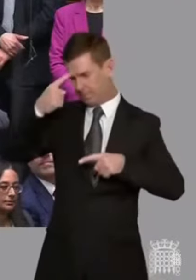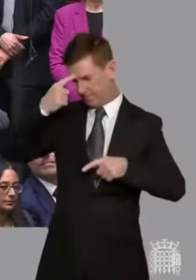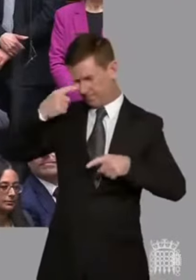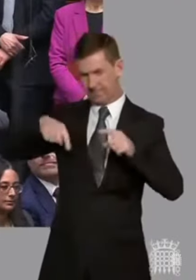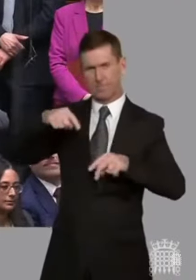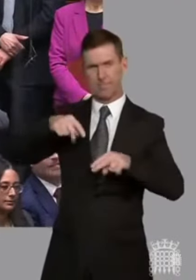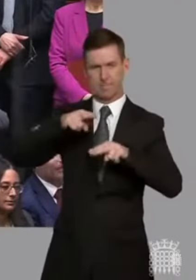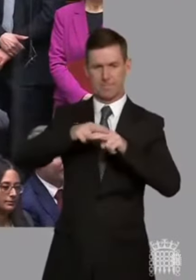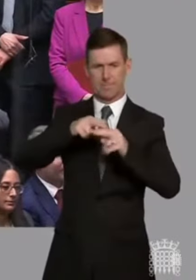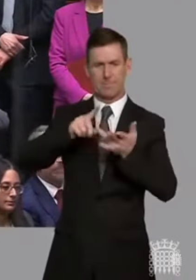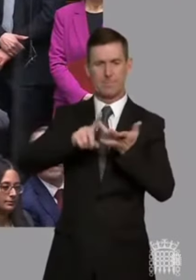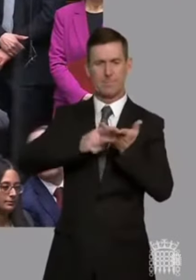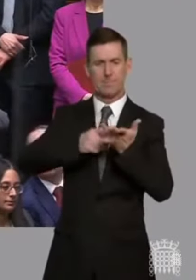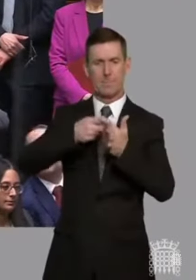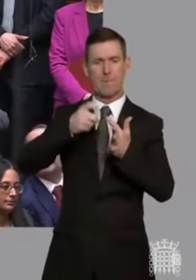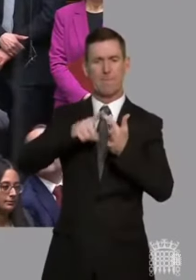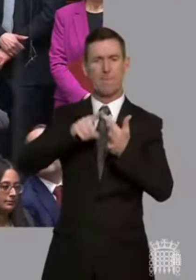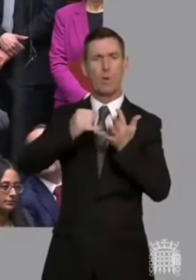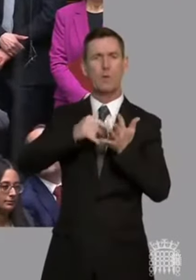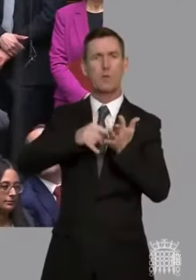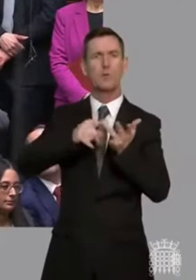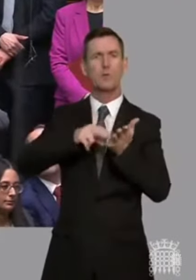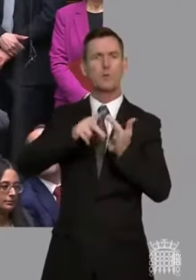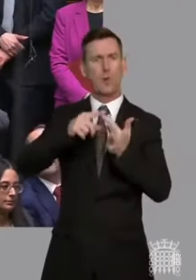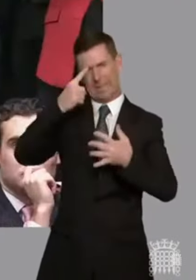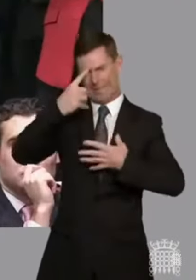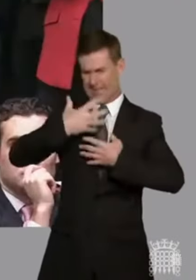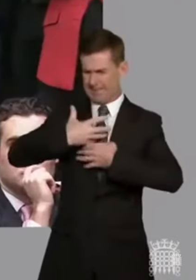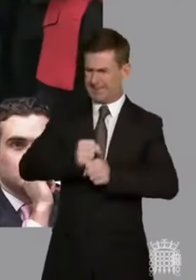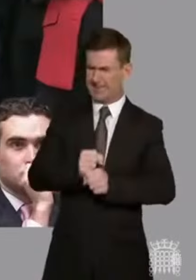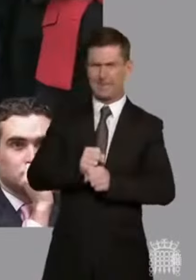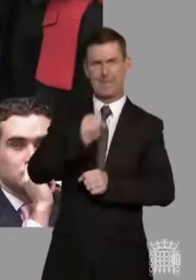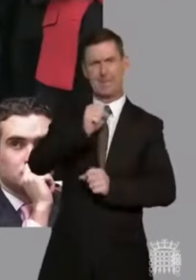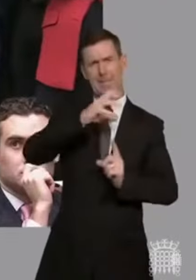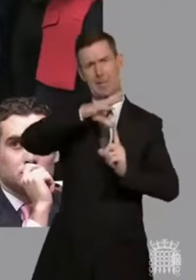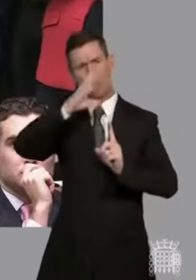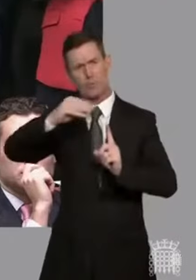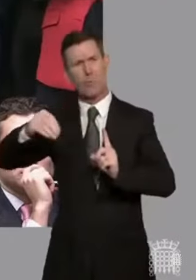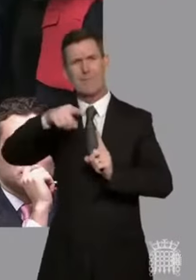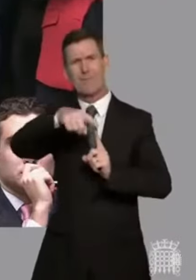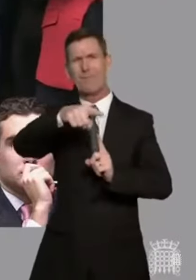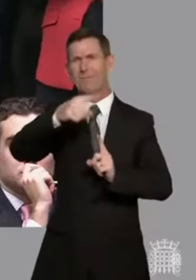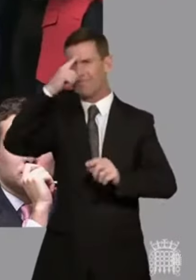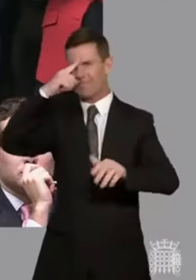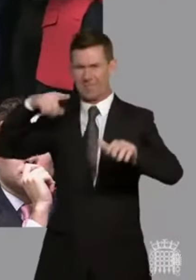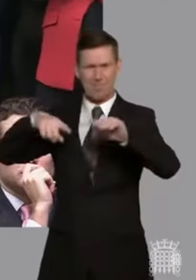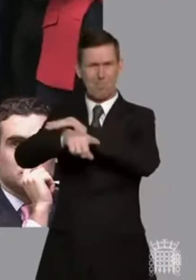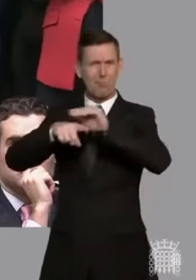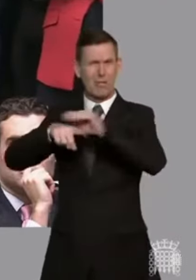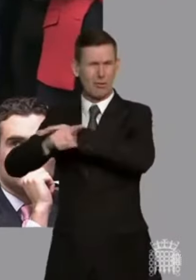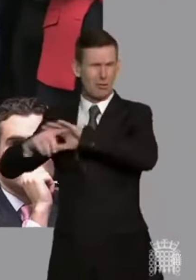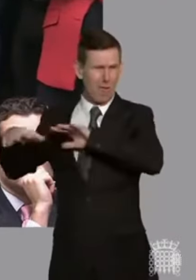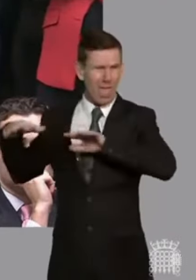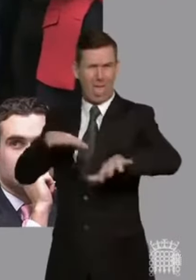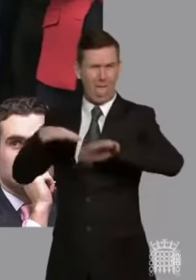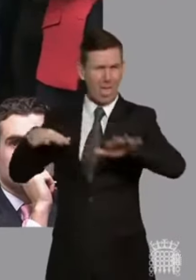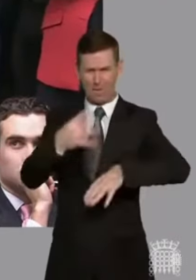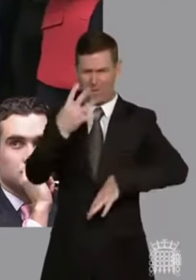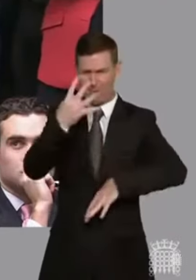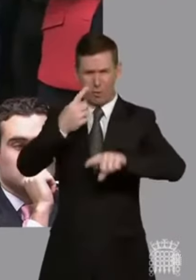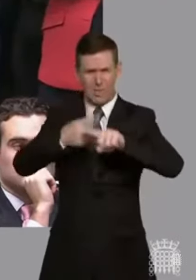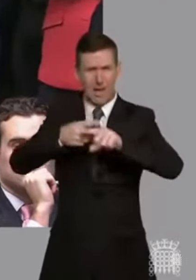government net migration figures, which quadrupled, increasing by nearly 1 million. But unbelievably, the Shadow Foreign Secretary